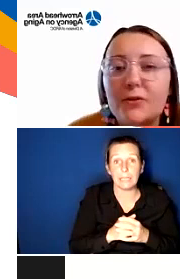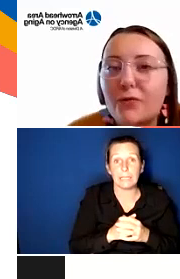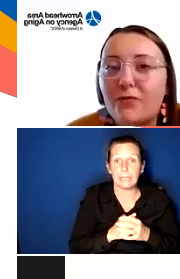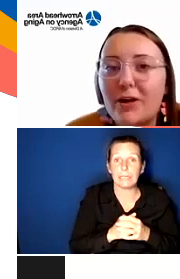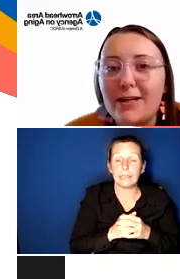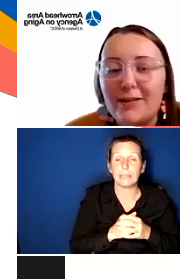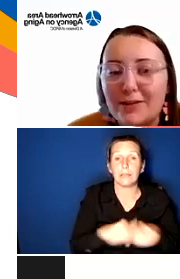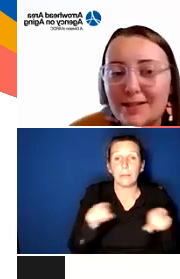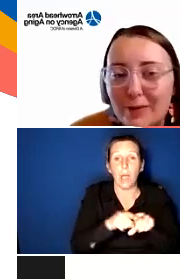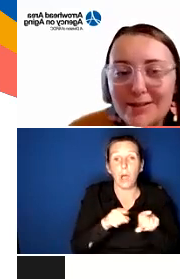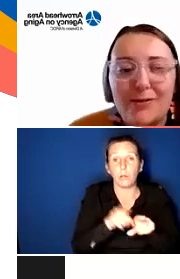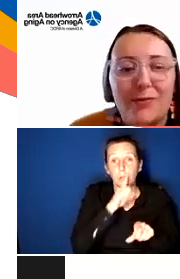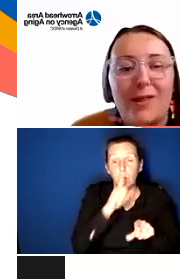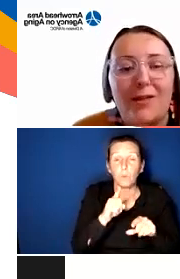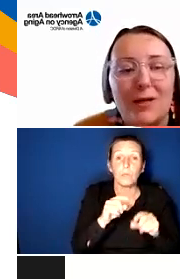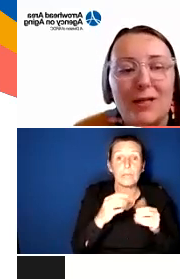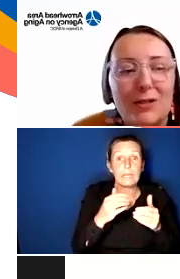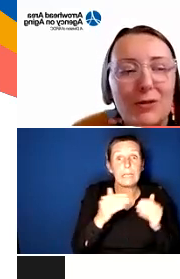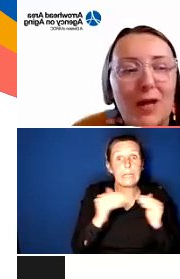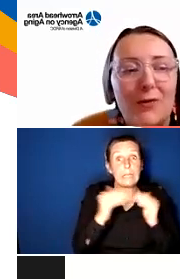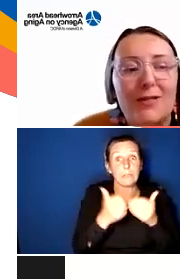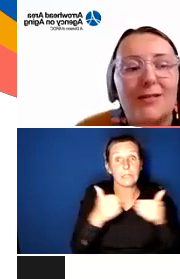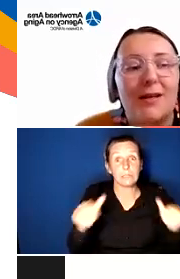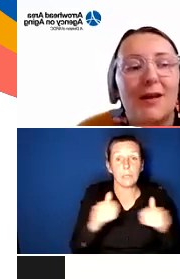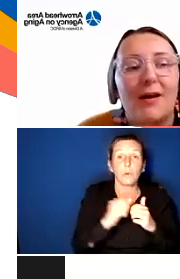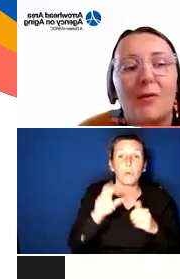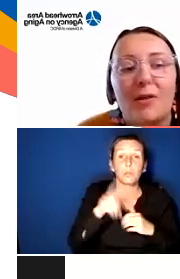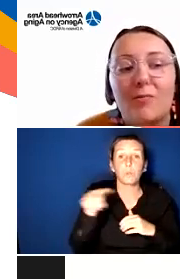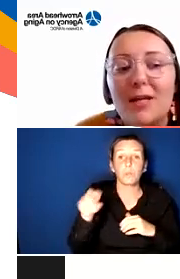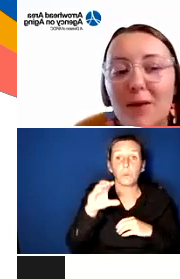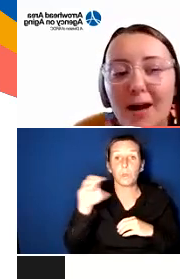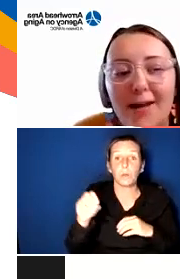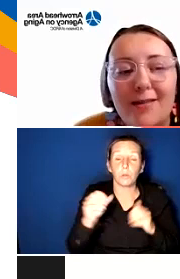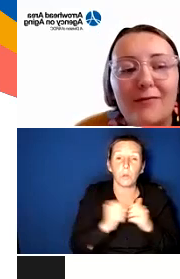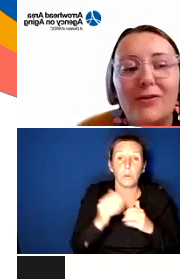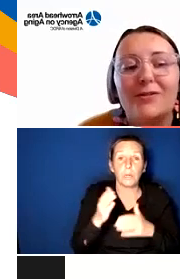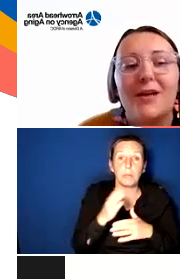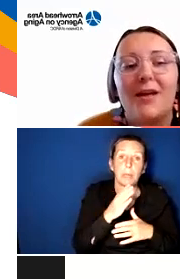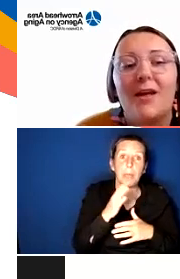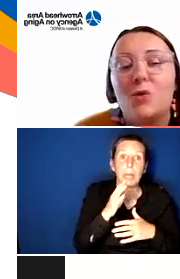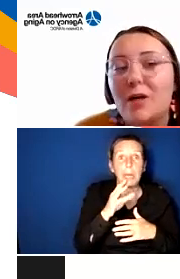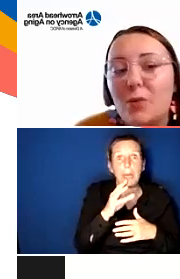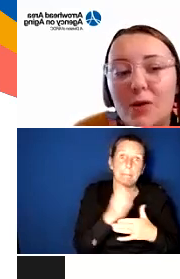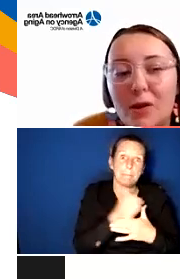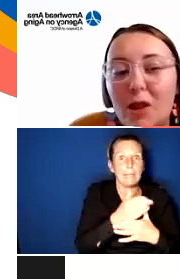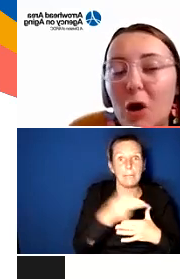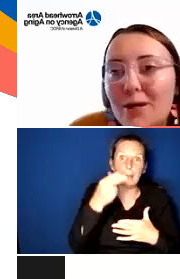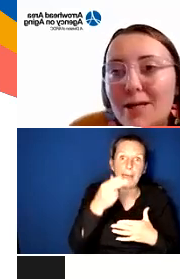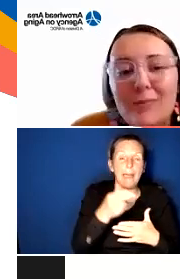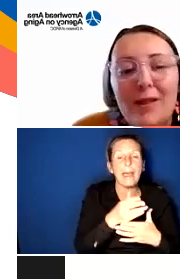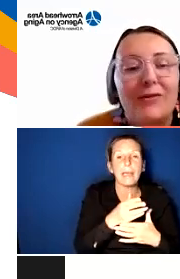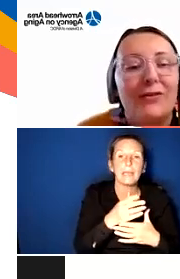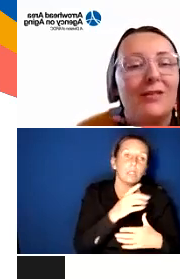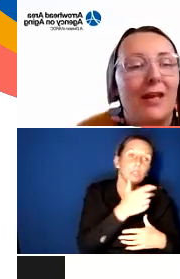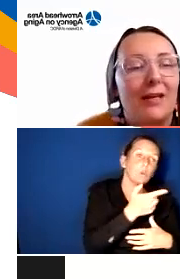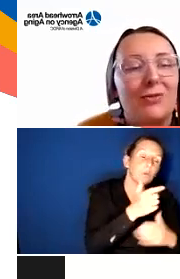It's also very evenly split, with 22 counties with medium high levels, 21 with low